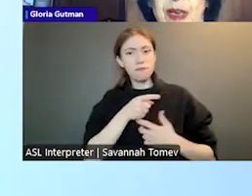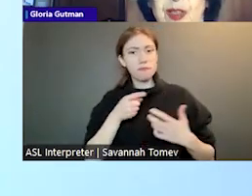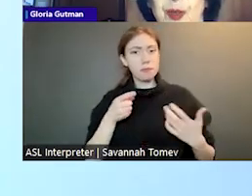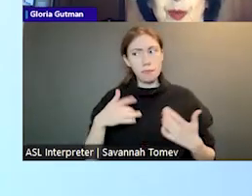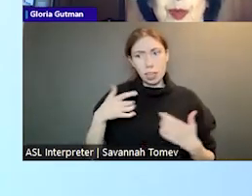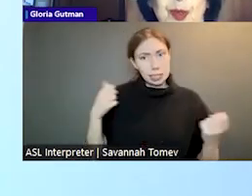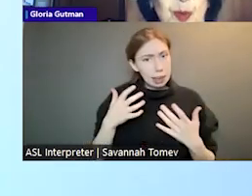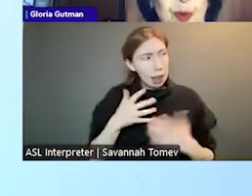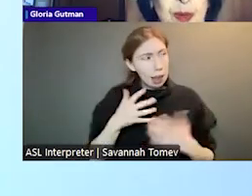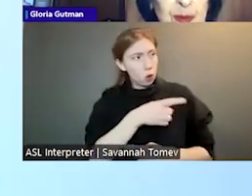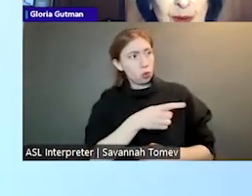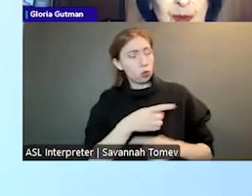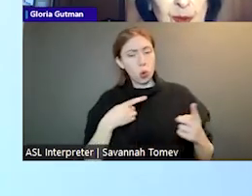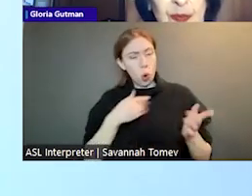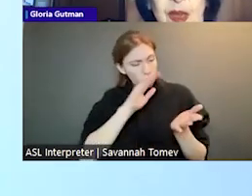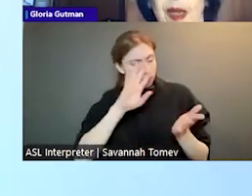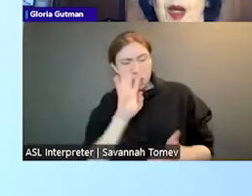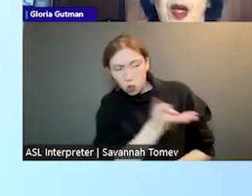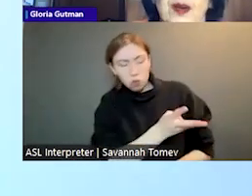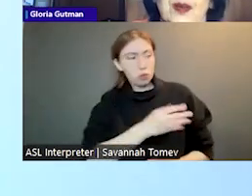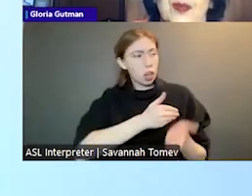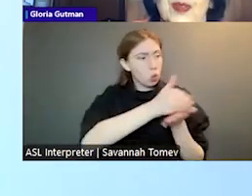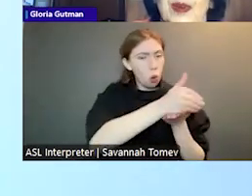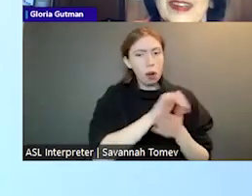or excluded you or ignored you?